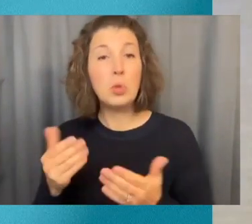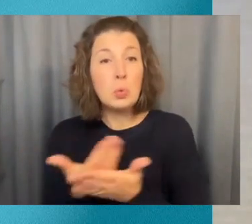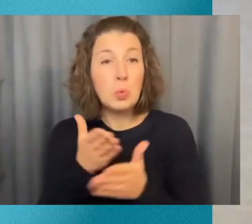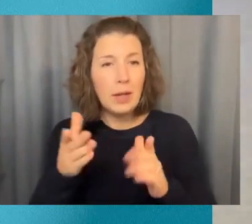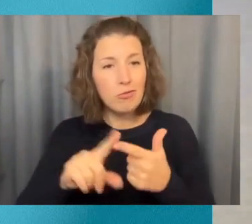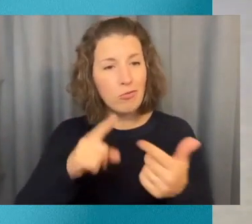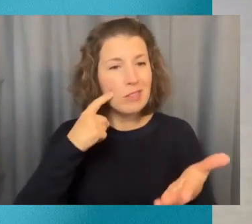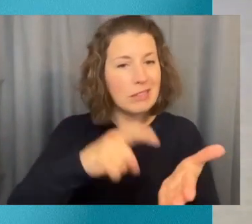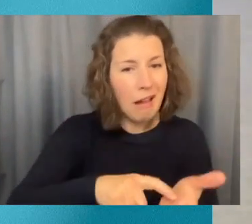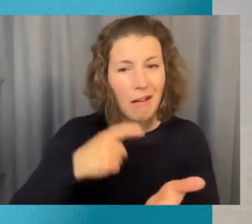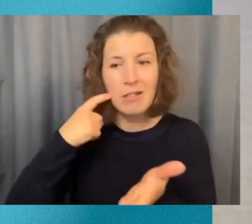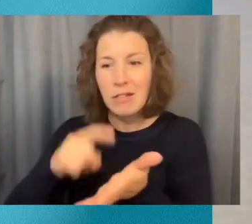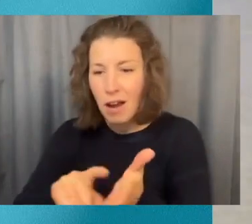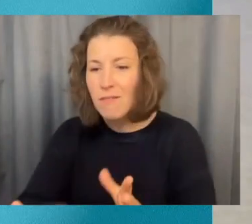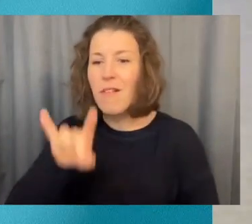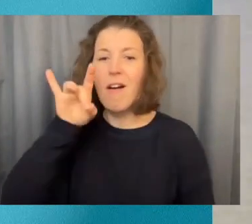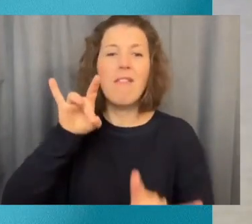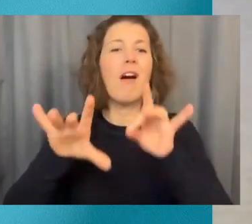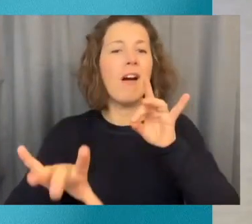to pick up cancer earlier,